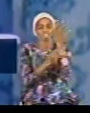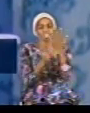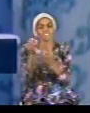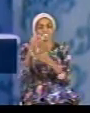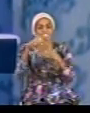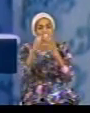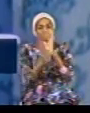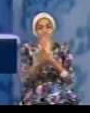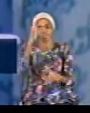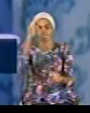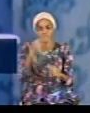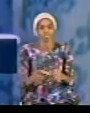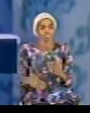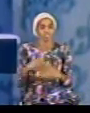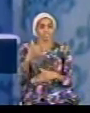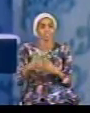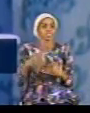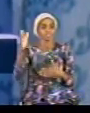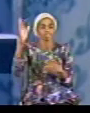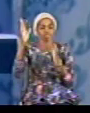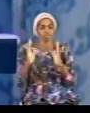next testifier.